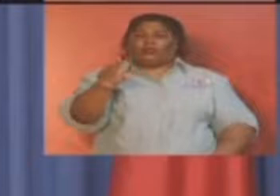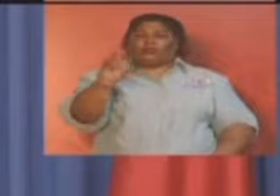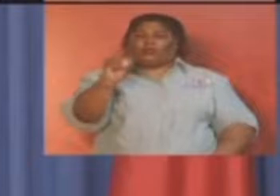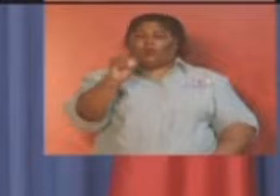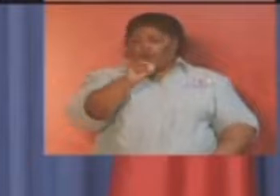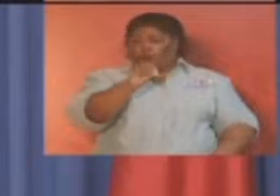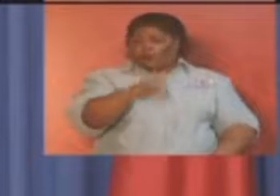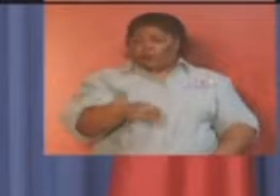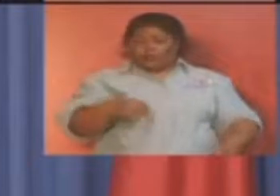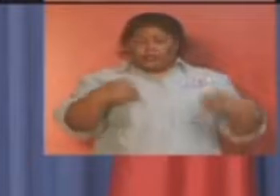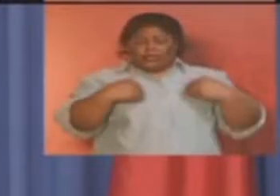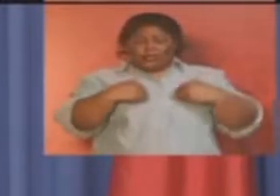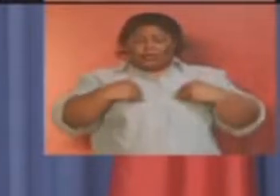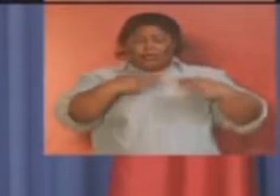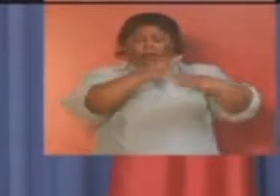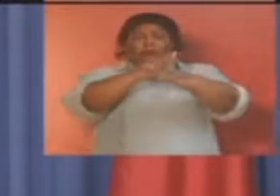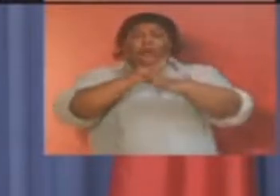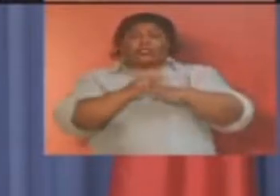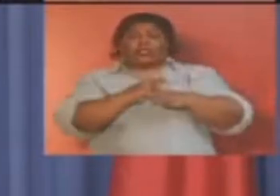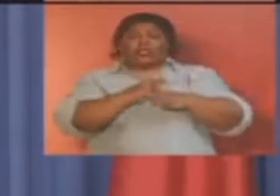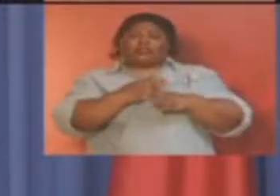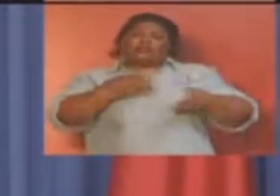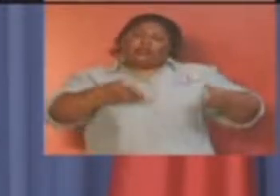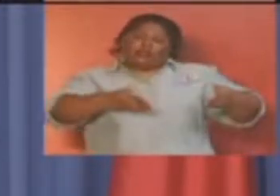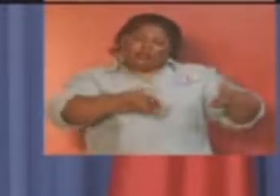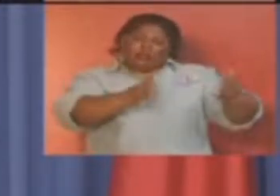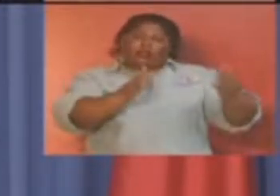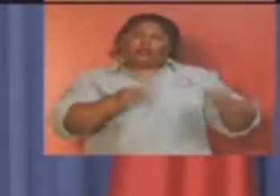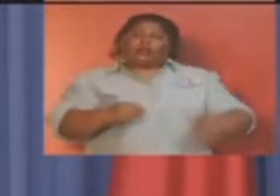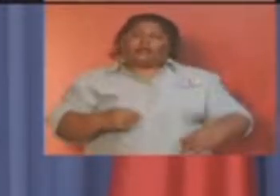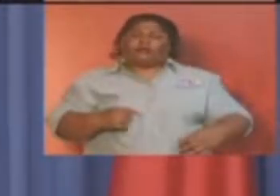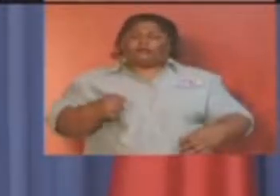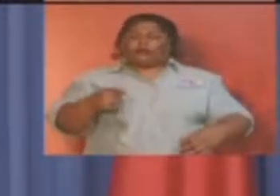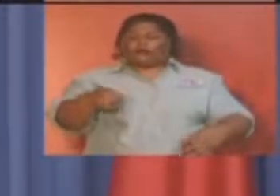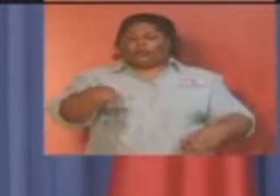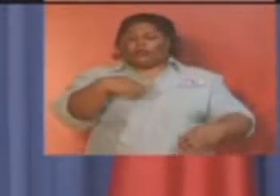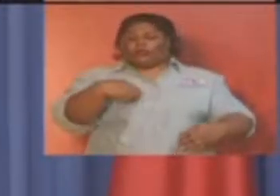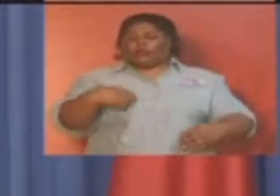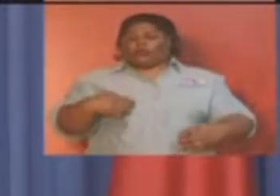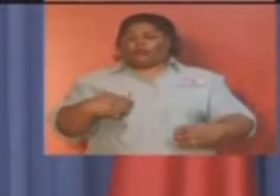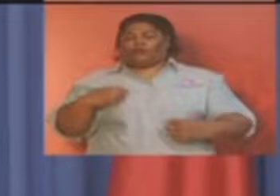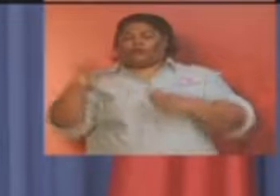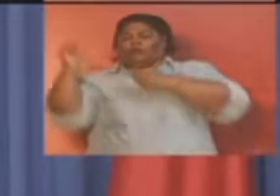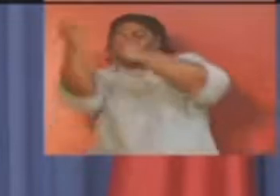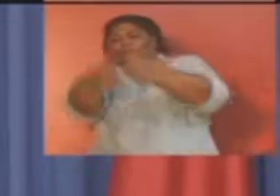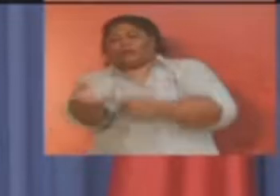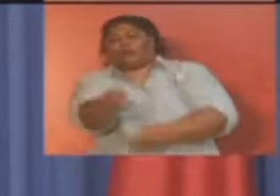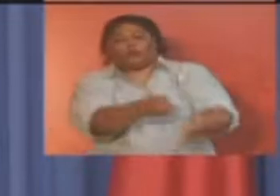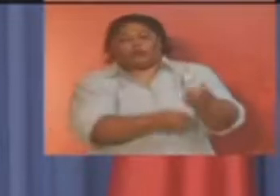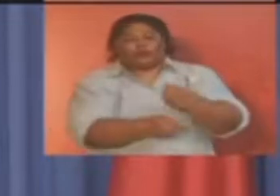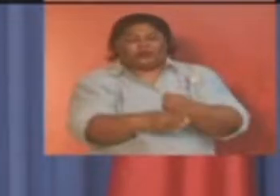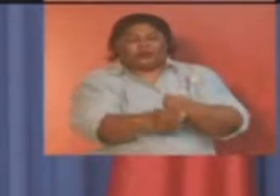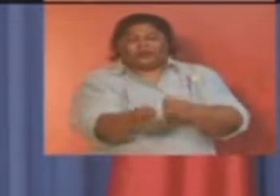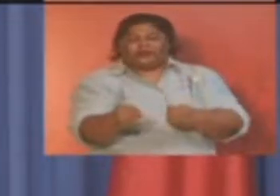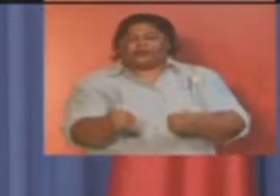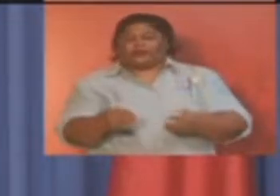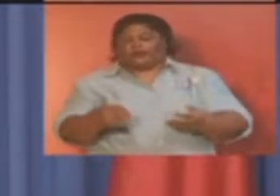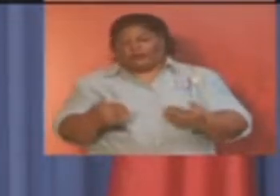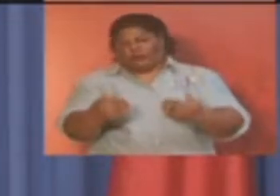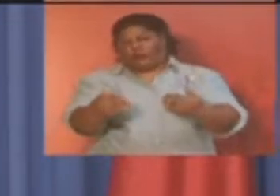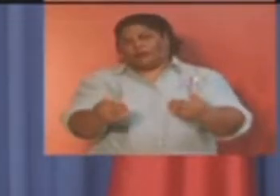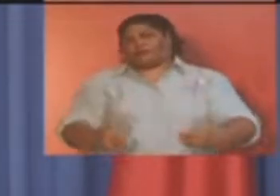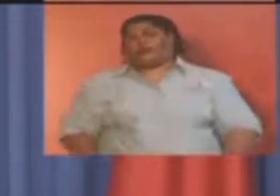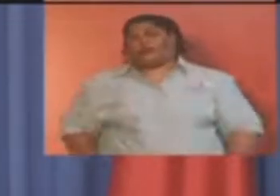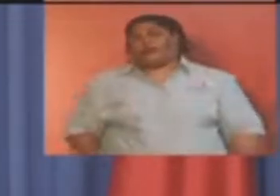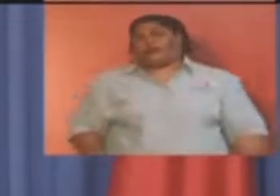shelters are permitted. We're allowing fishermen, of course. And you all will see the list all associated with the agricultural sector,